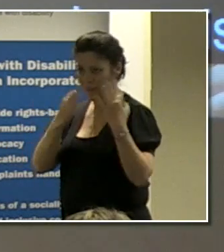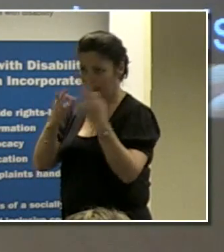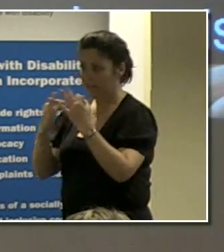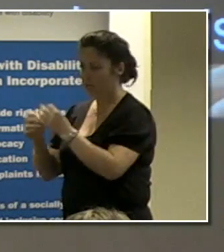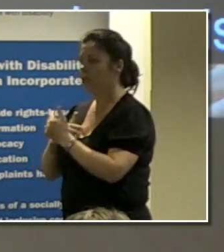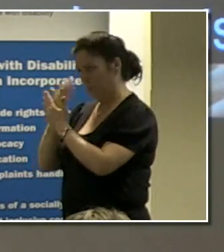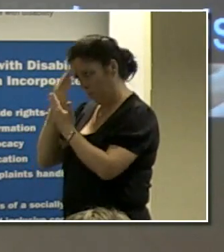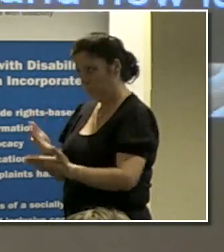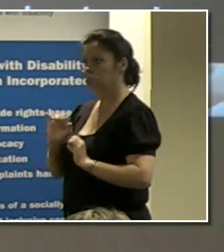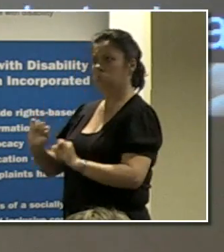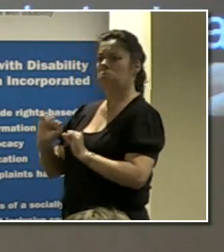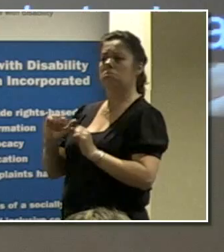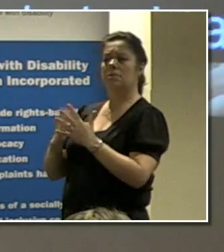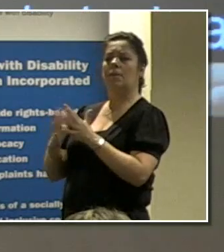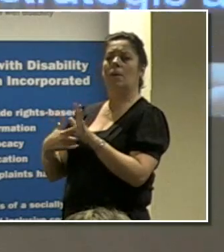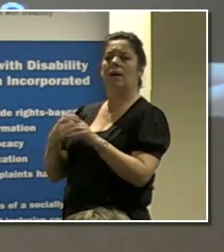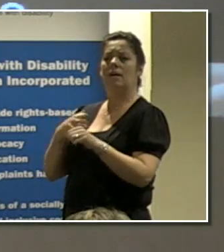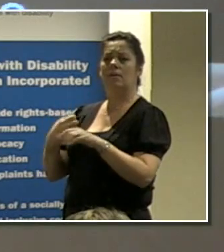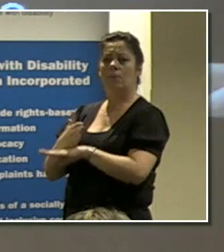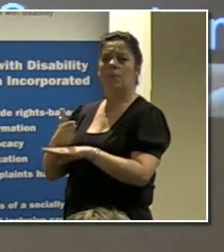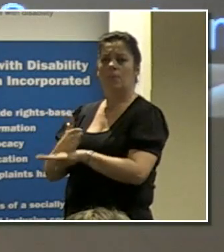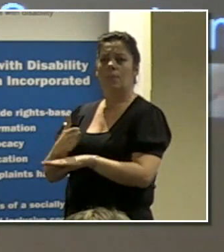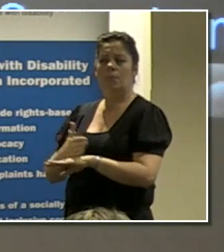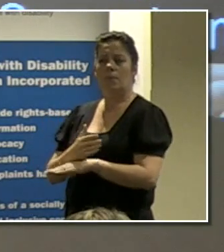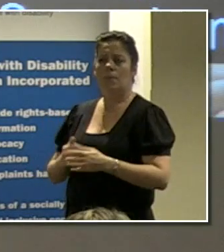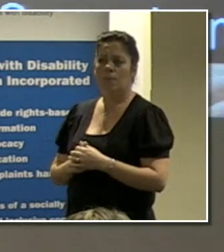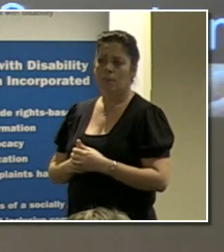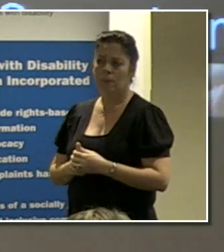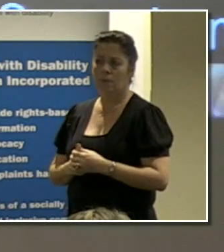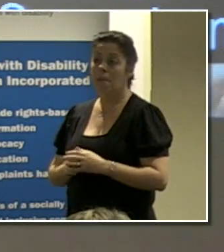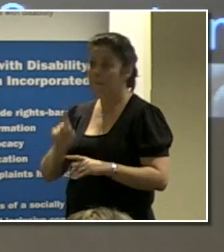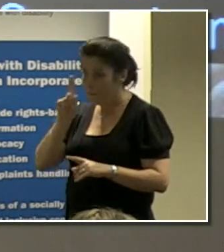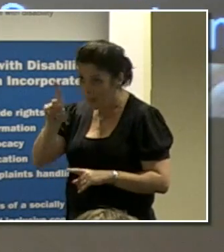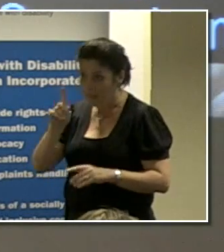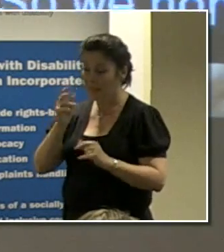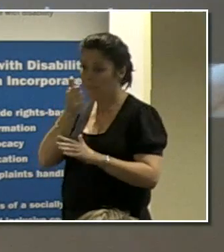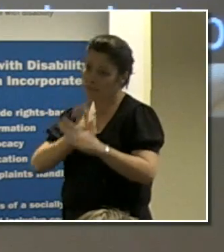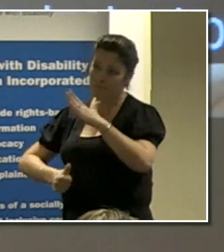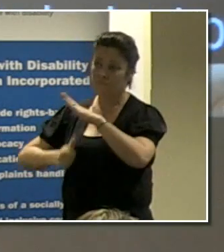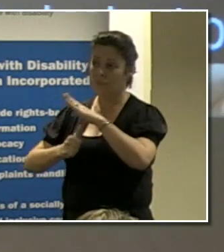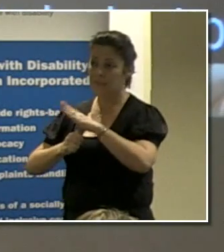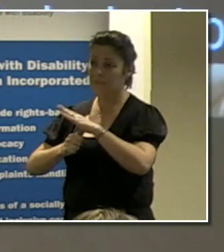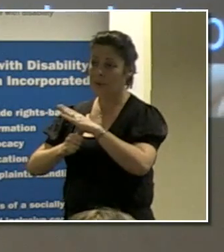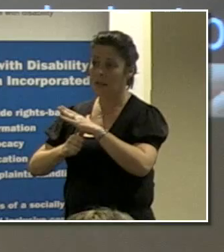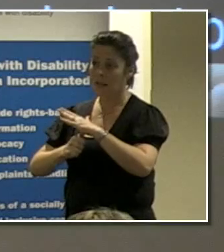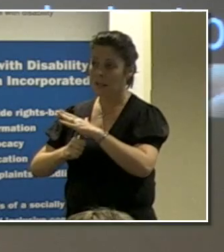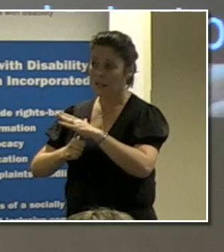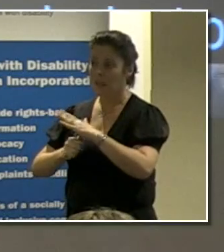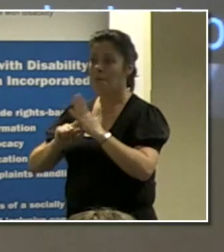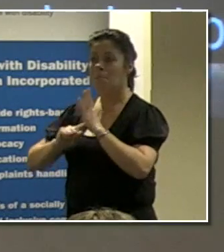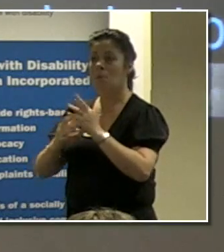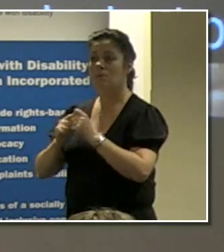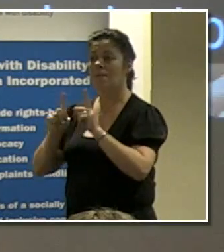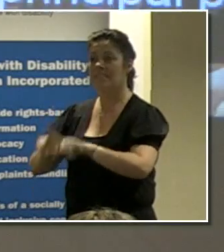honour that. We think the principal point of difference, which will need to be determined